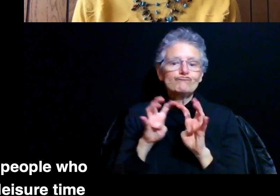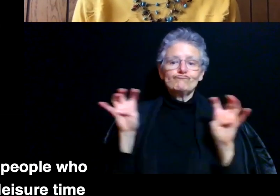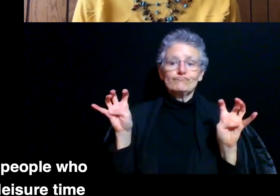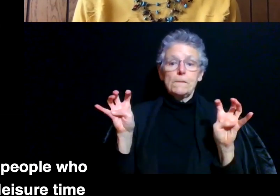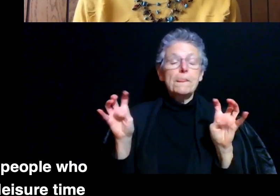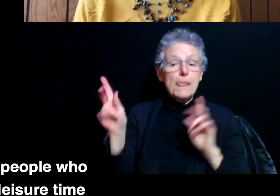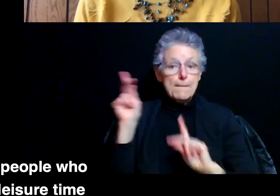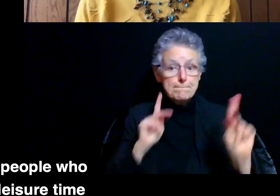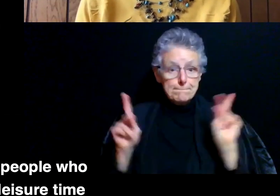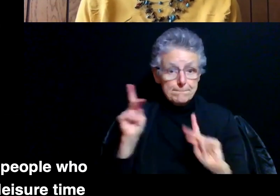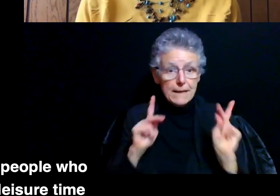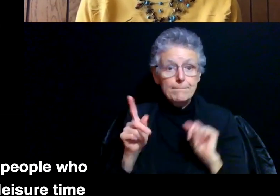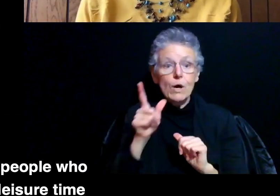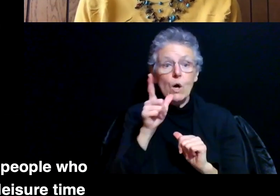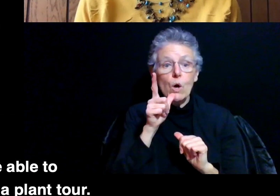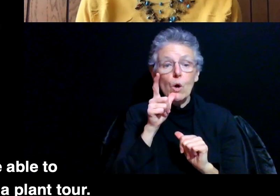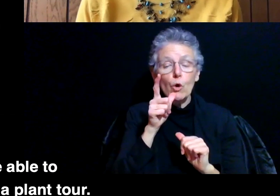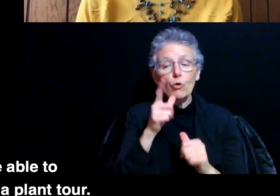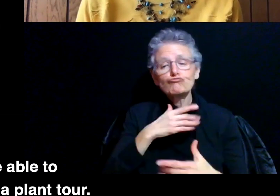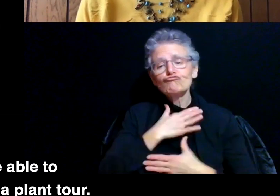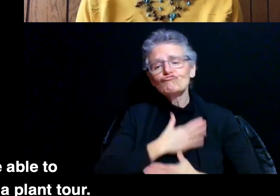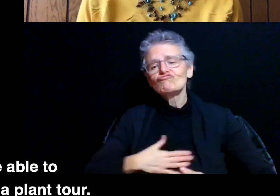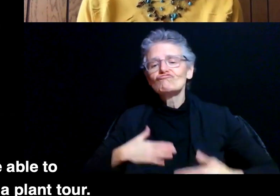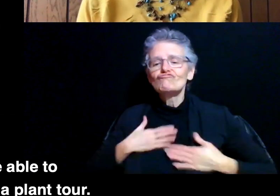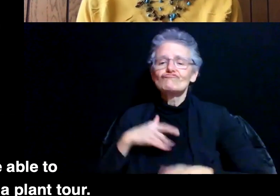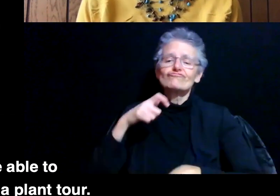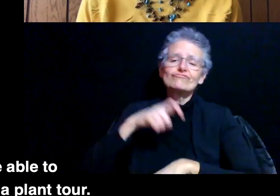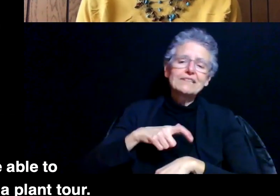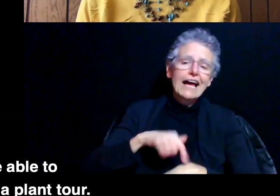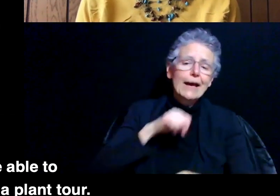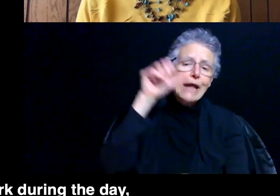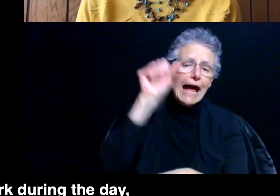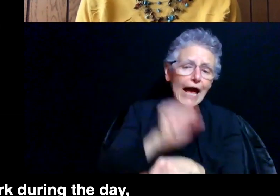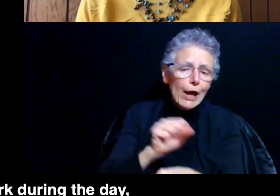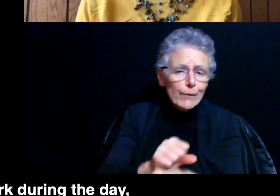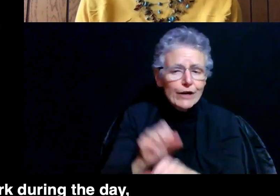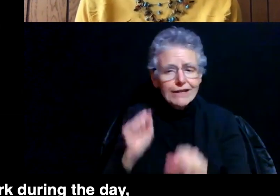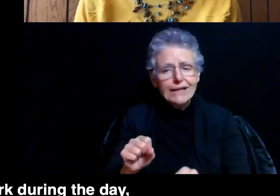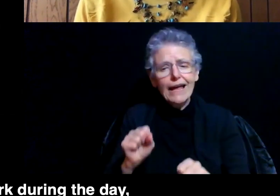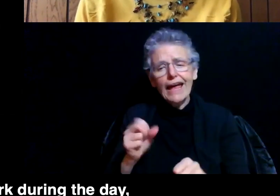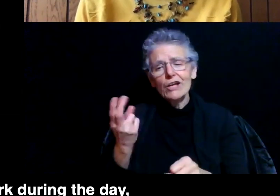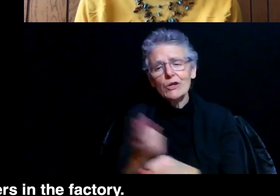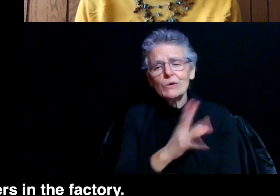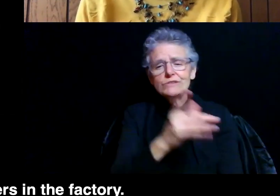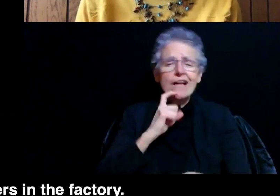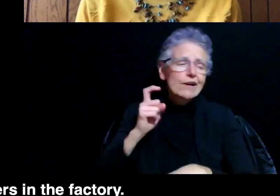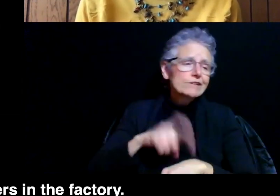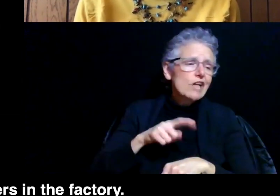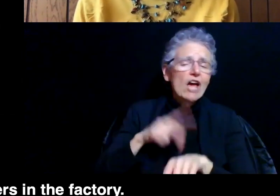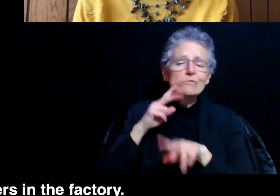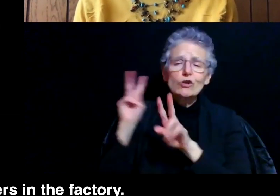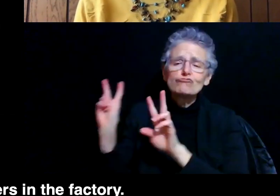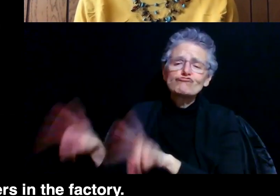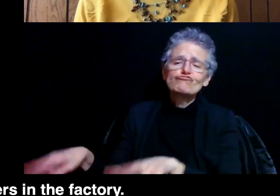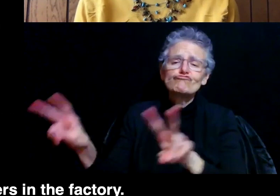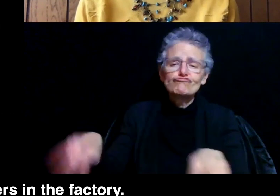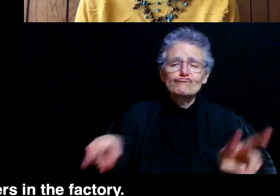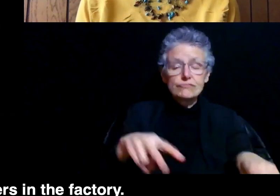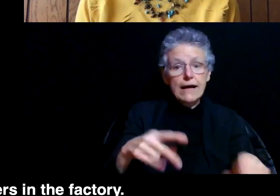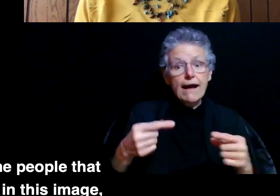people who have the leisure time to be able to come on a plant tour. They don't work during the day like the workers in the